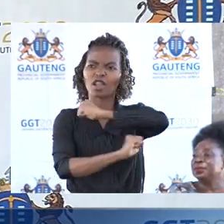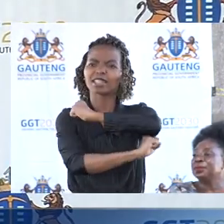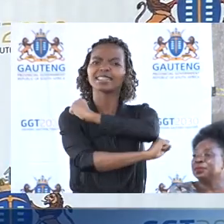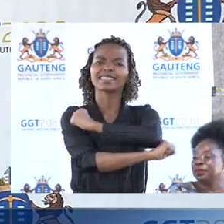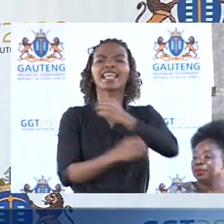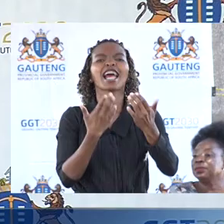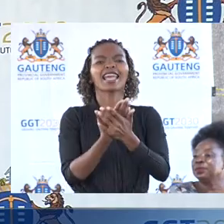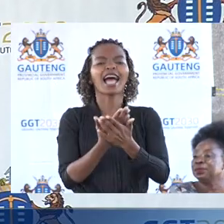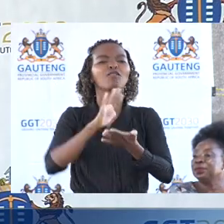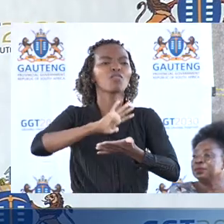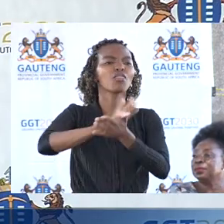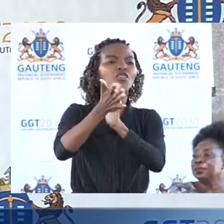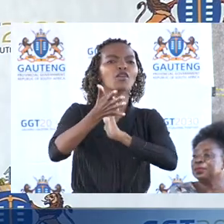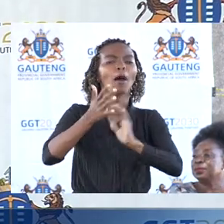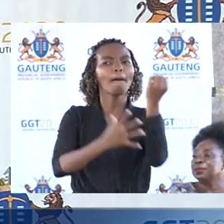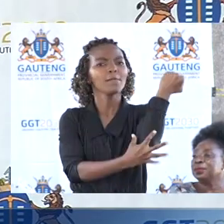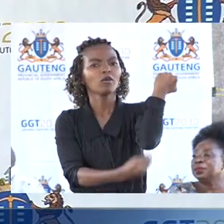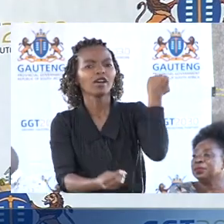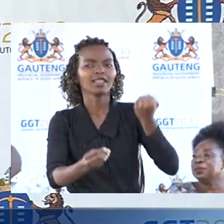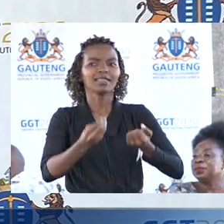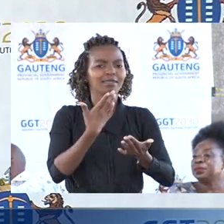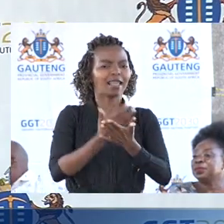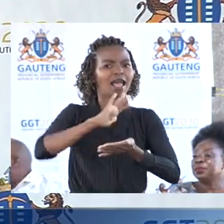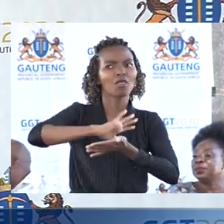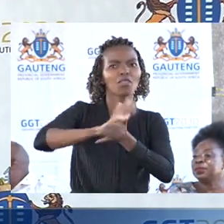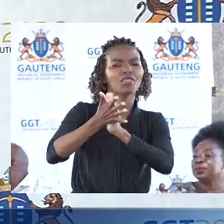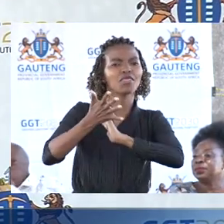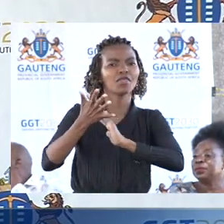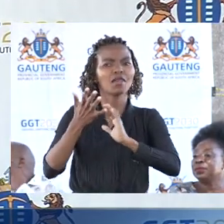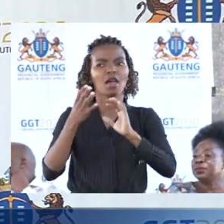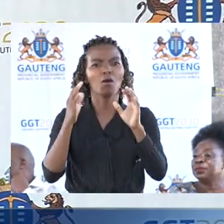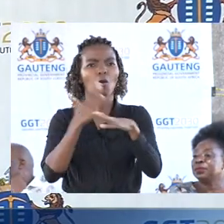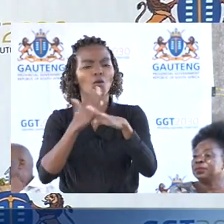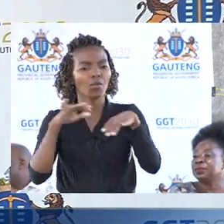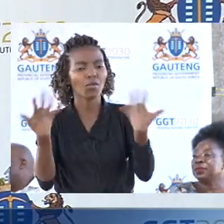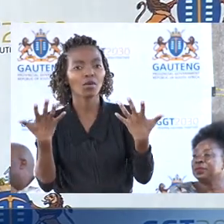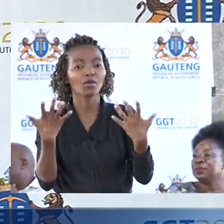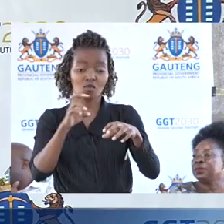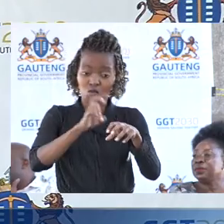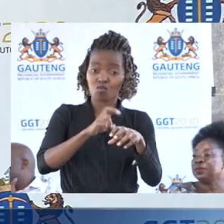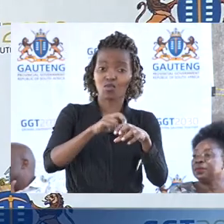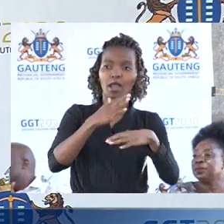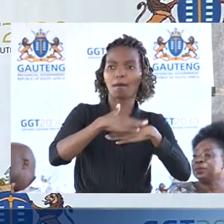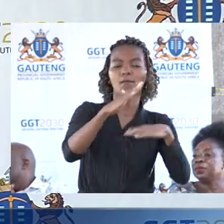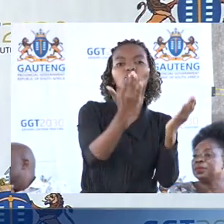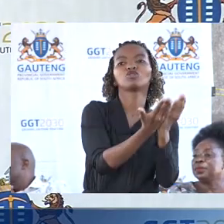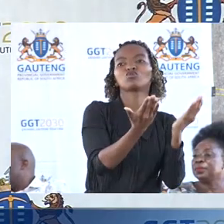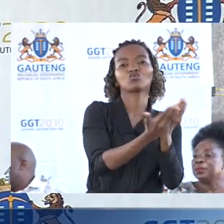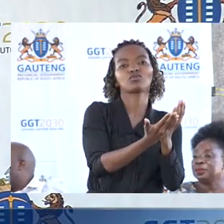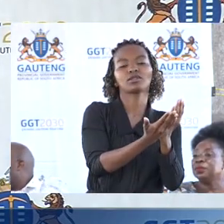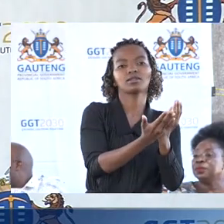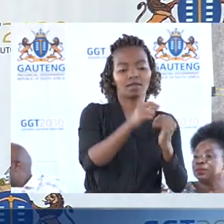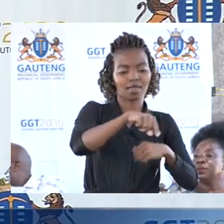defeat poverty, is going to defeat unemployment. We'll rather have more schools than any other thing in